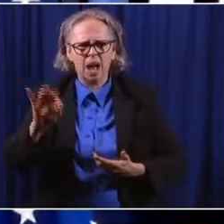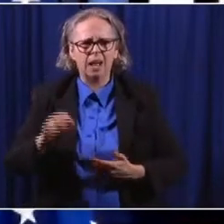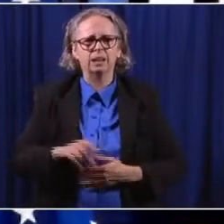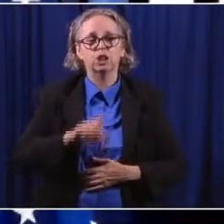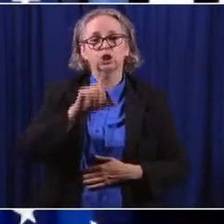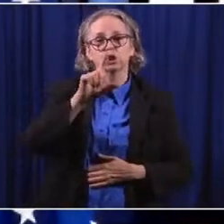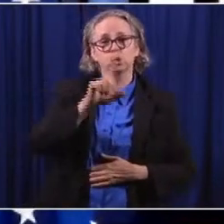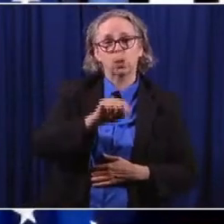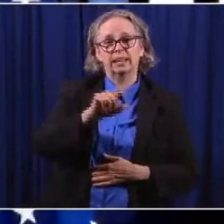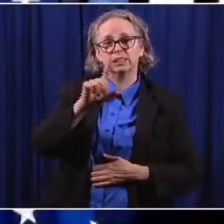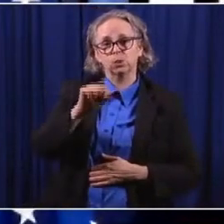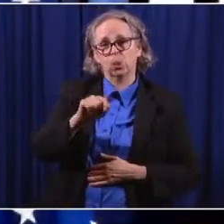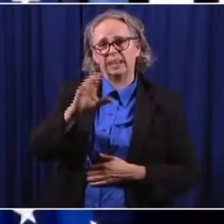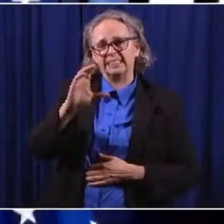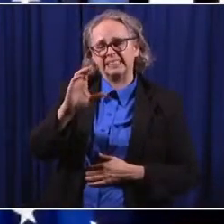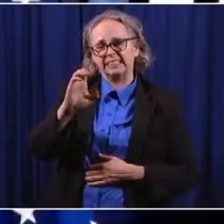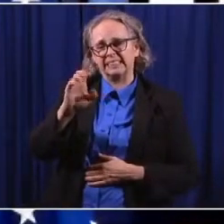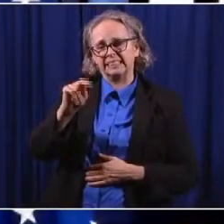2020census.gov,